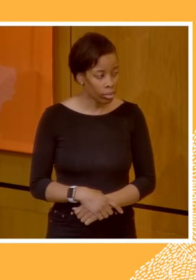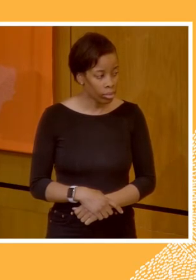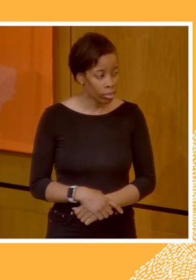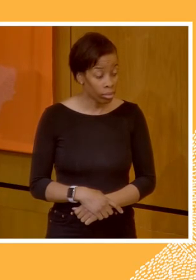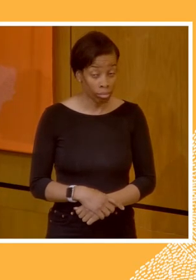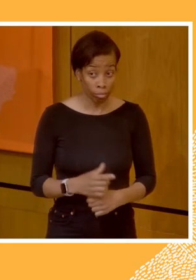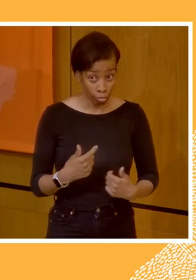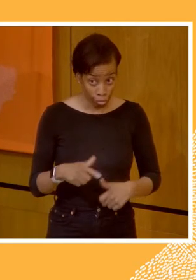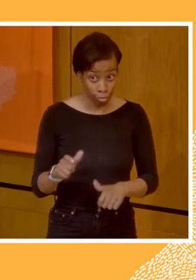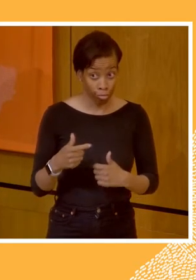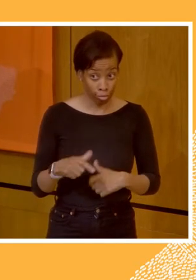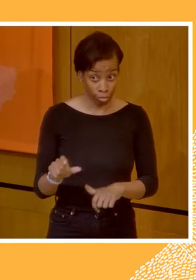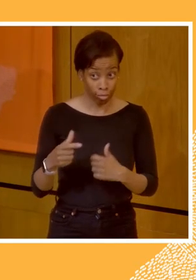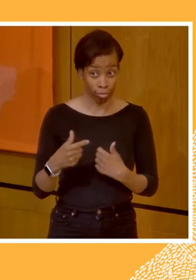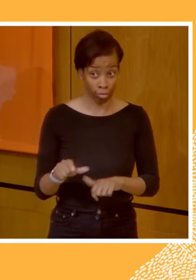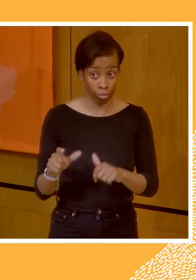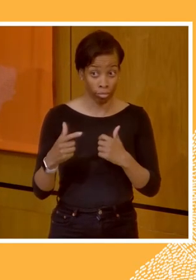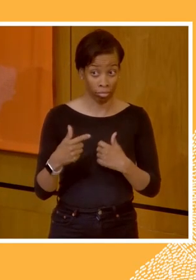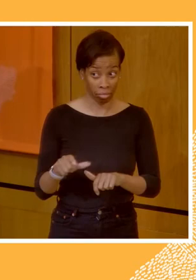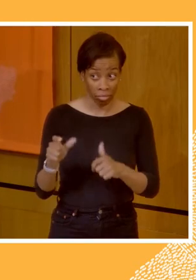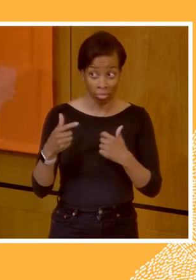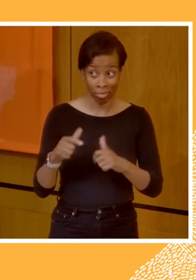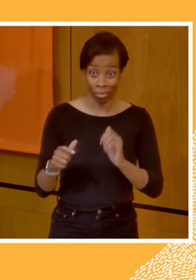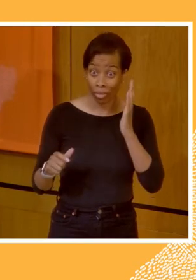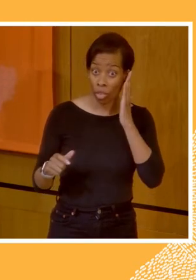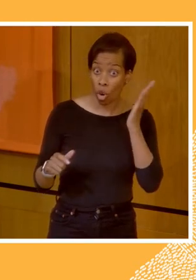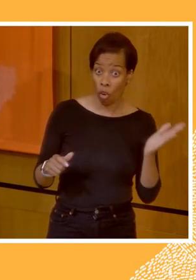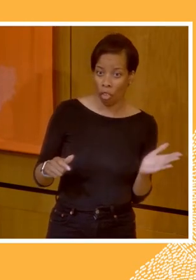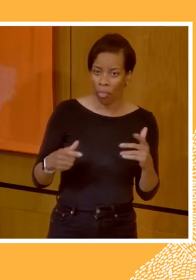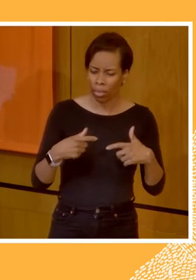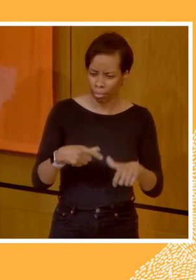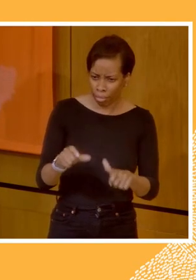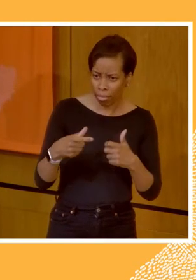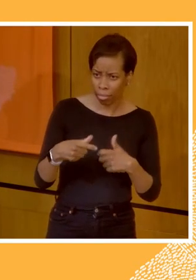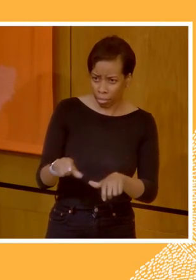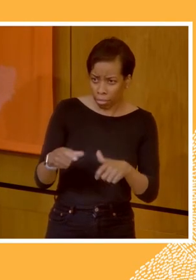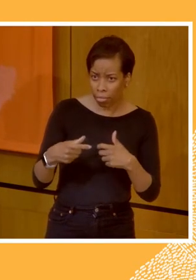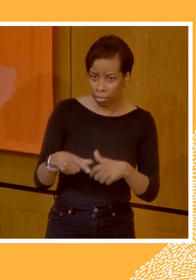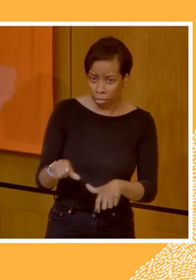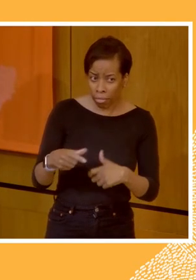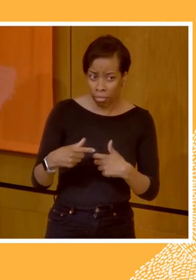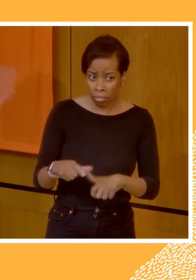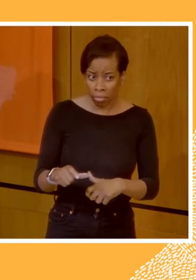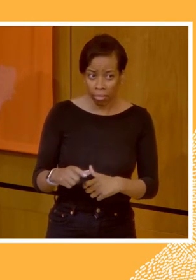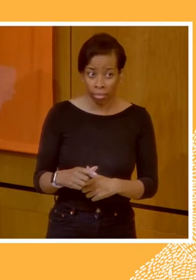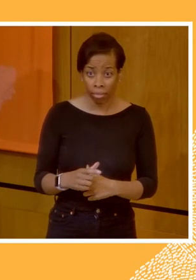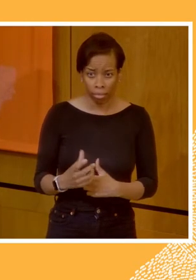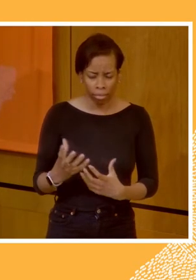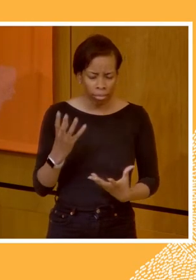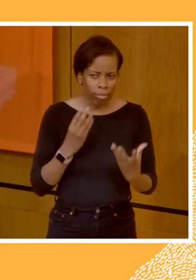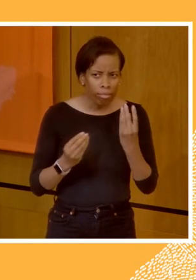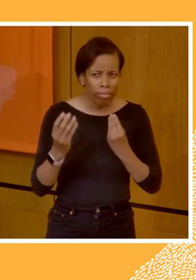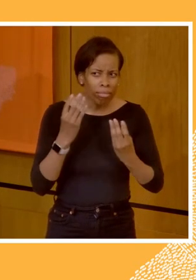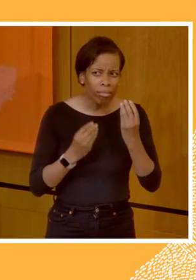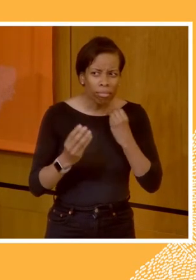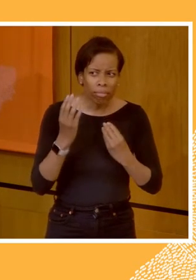And keep doing it and unblock your ear and keep clicking. And listen to that sound as it travels